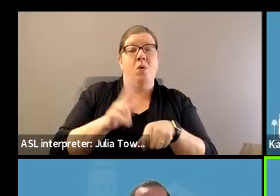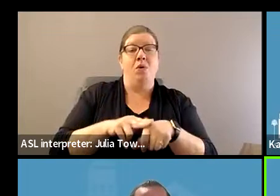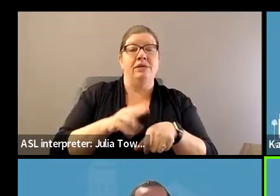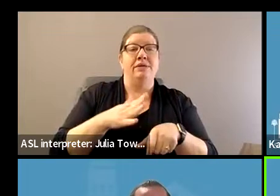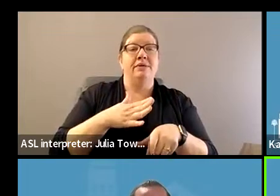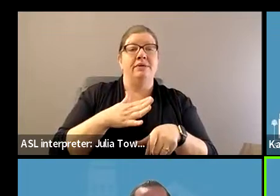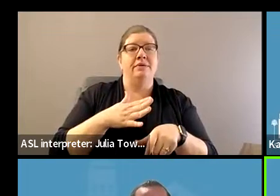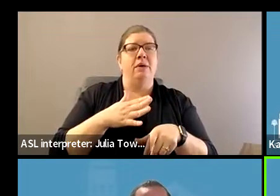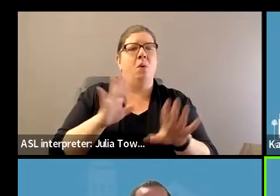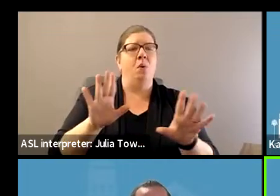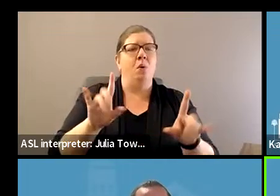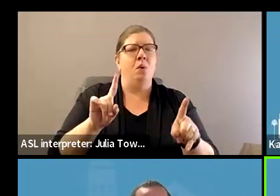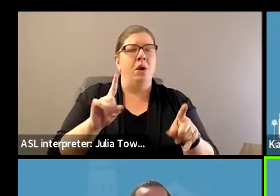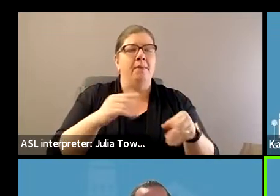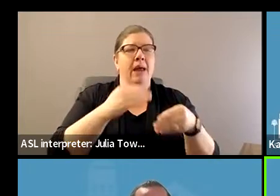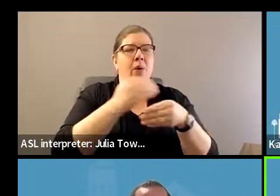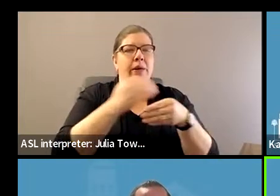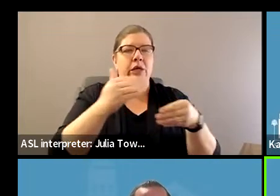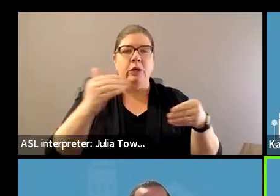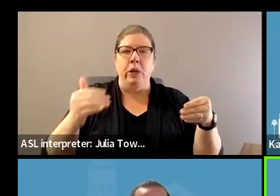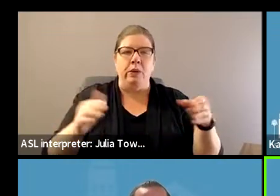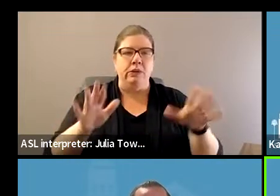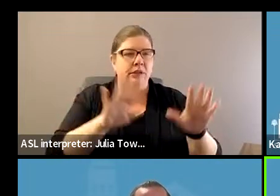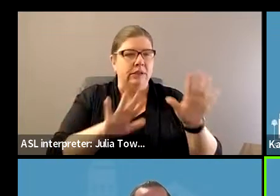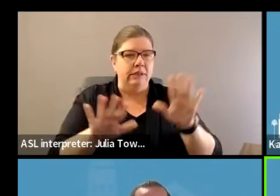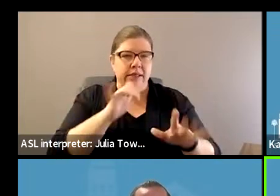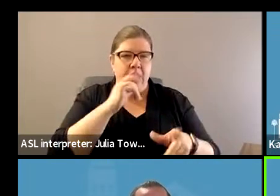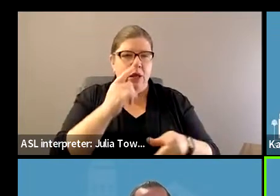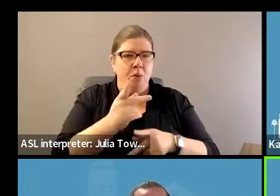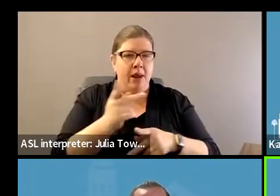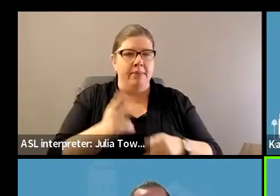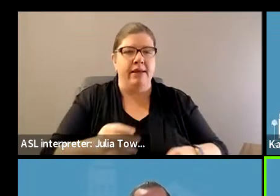windows are not where I want them to be.